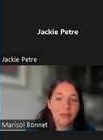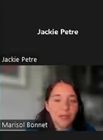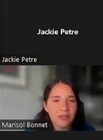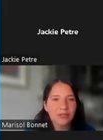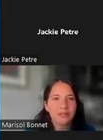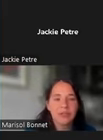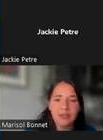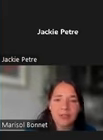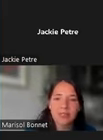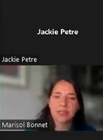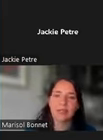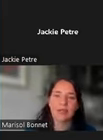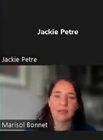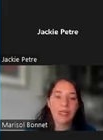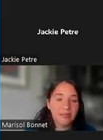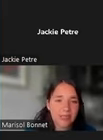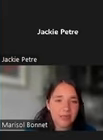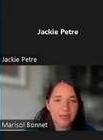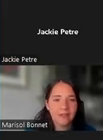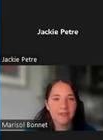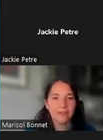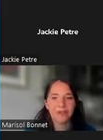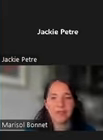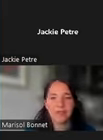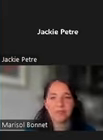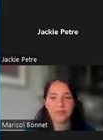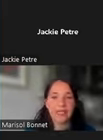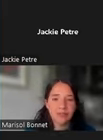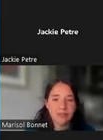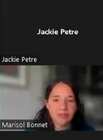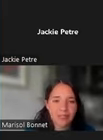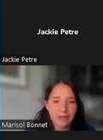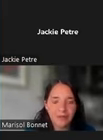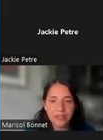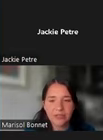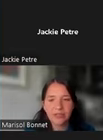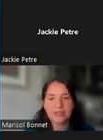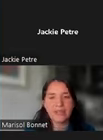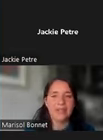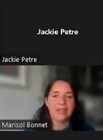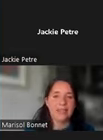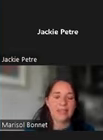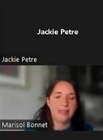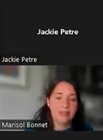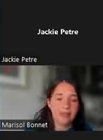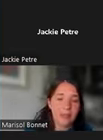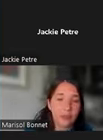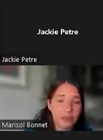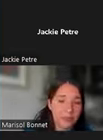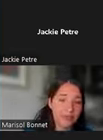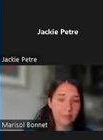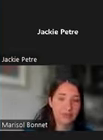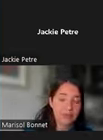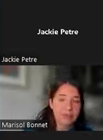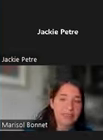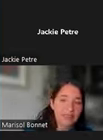our approach and our results are relevant, that they use the most accurate data and information, and that our work